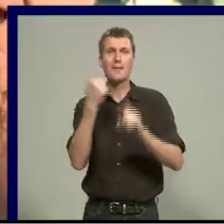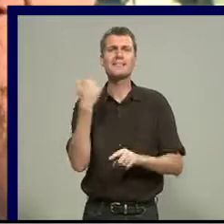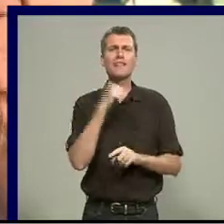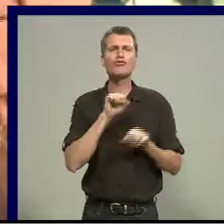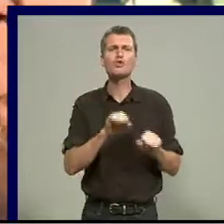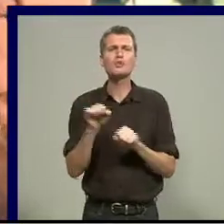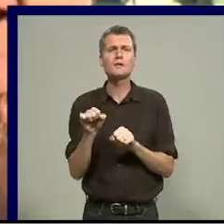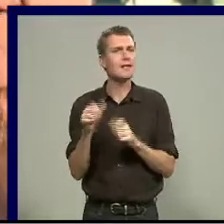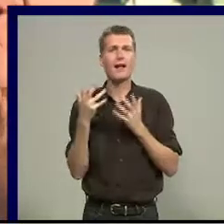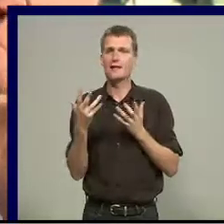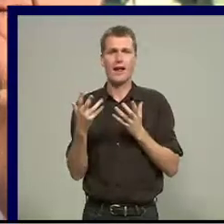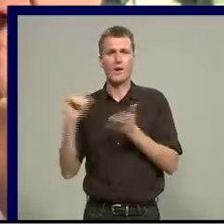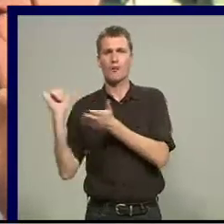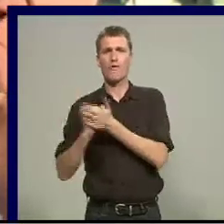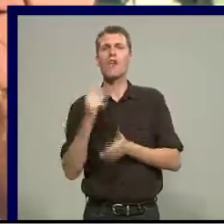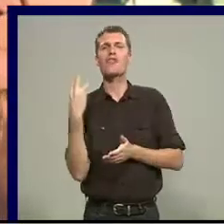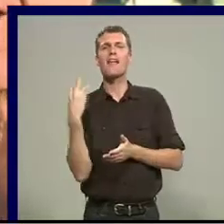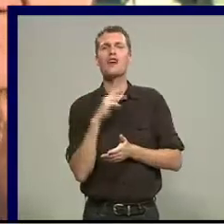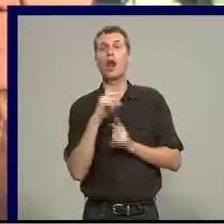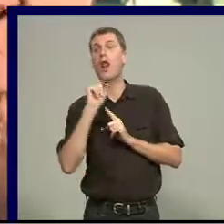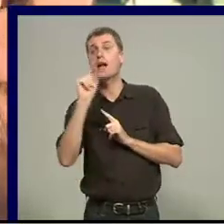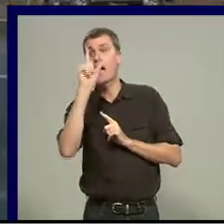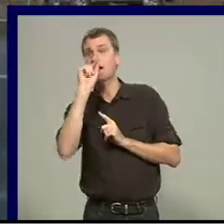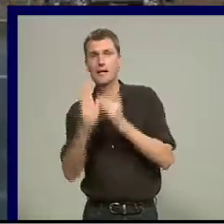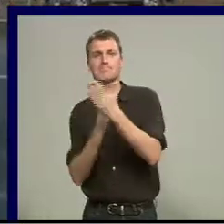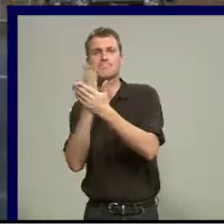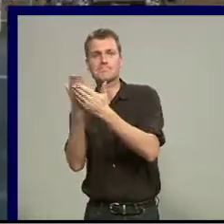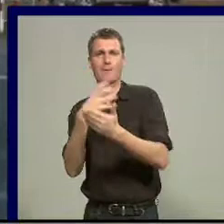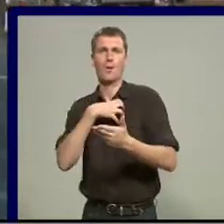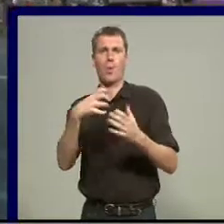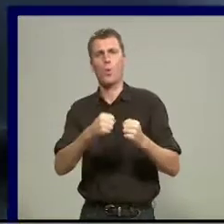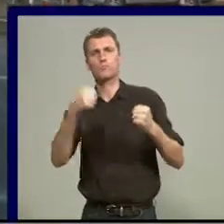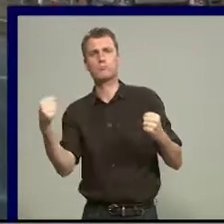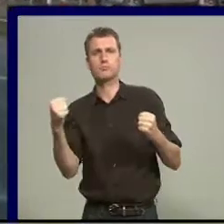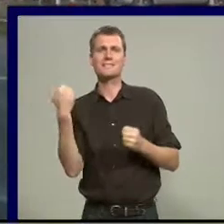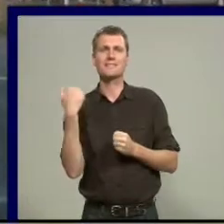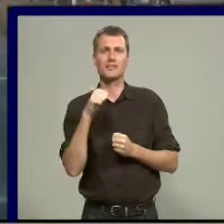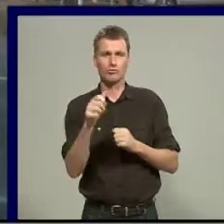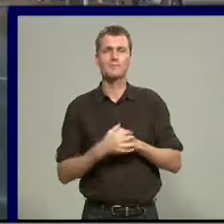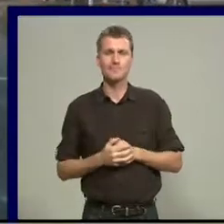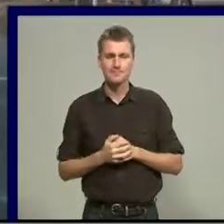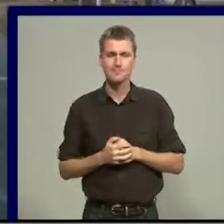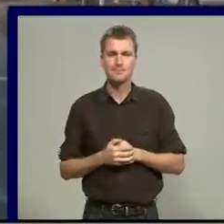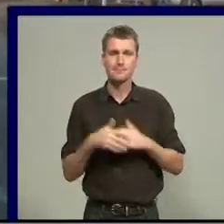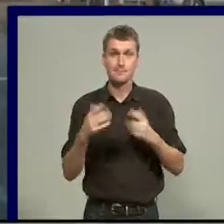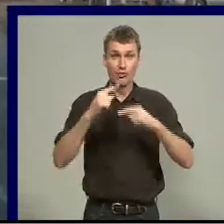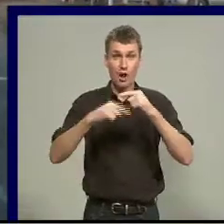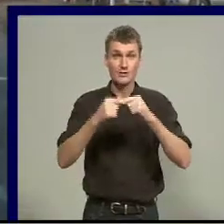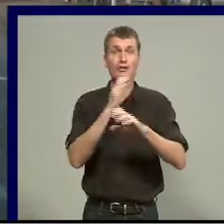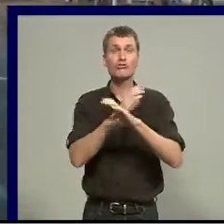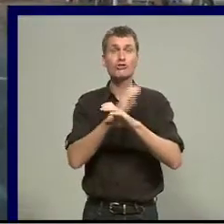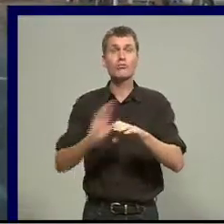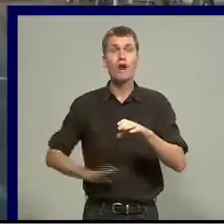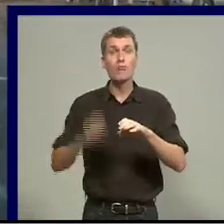at this stage and then maybe come back later and apply for another 300 somewhere down the track. The Rolleston Christian Primary School will house 150